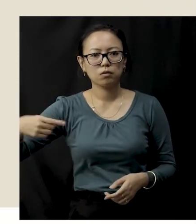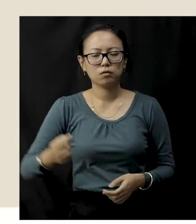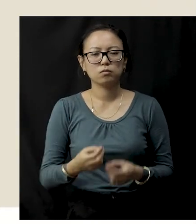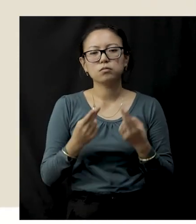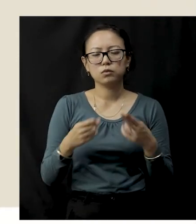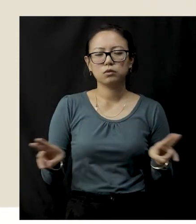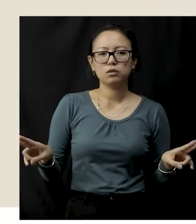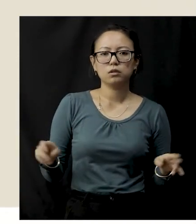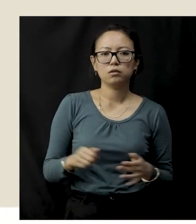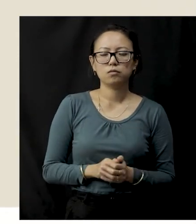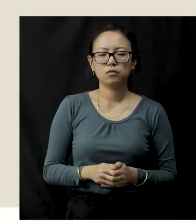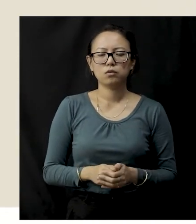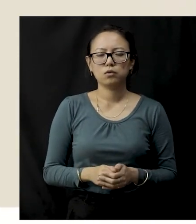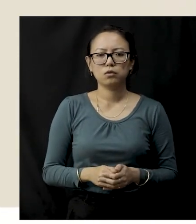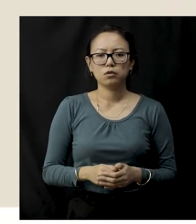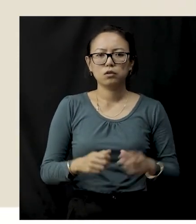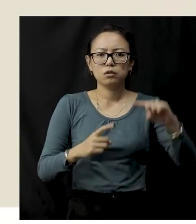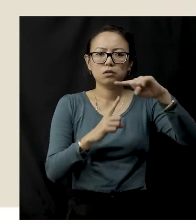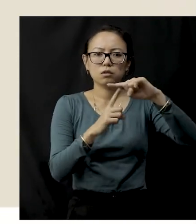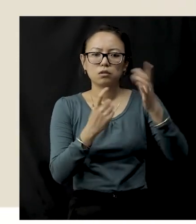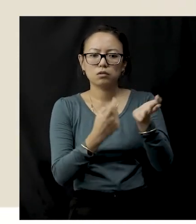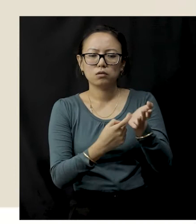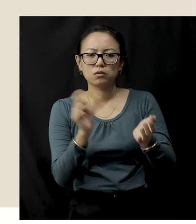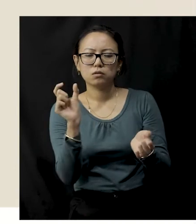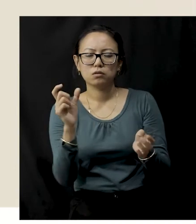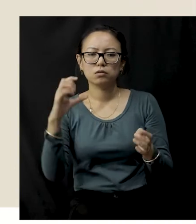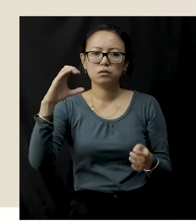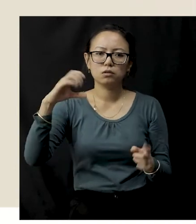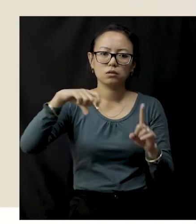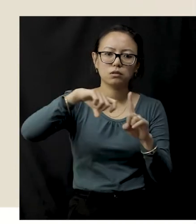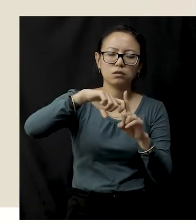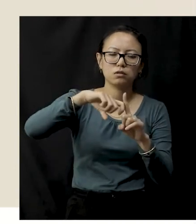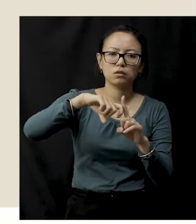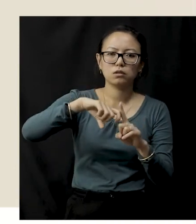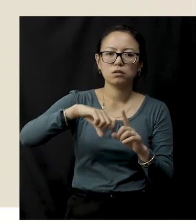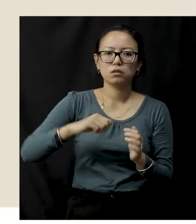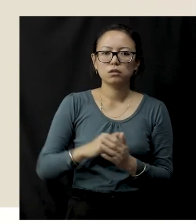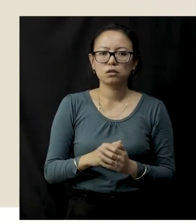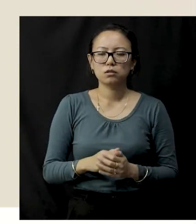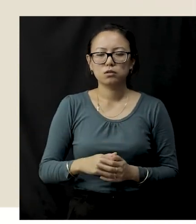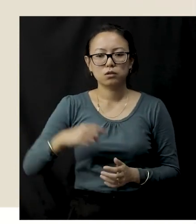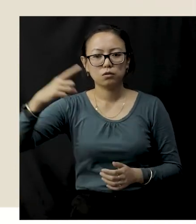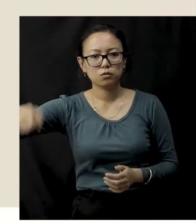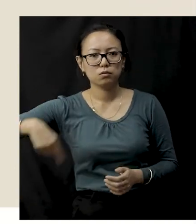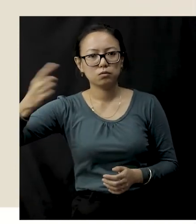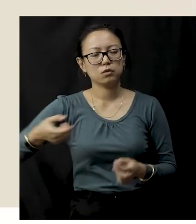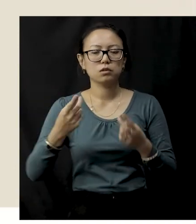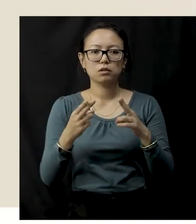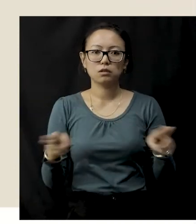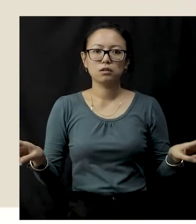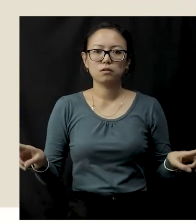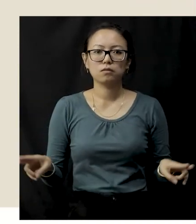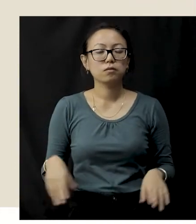the truck we need bigger wheels and heavy wheels because trucks always carry very heavy things, right?